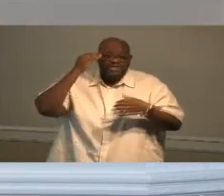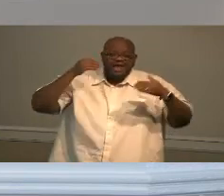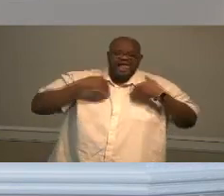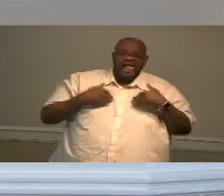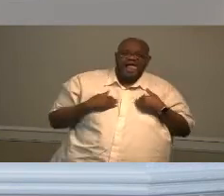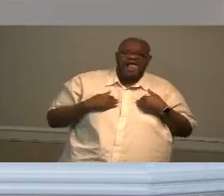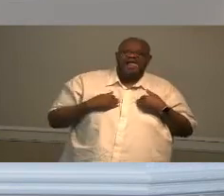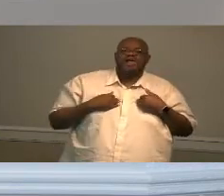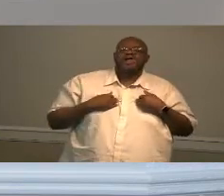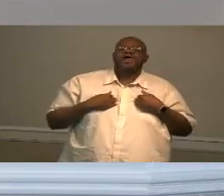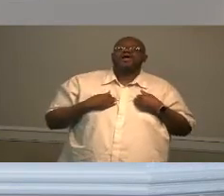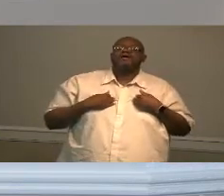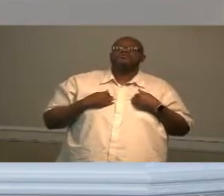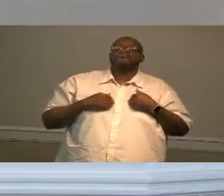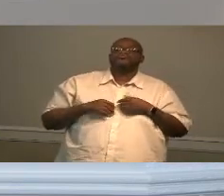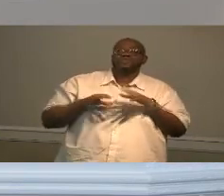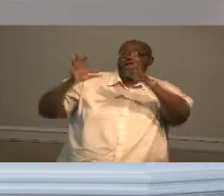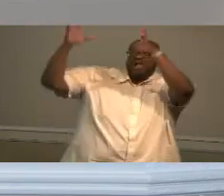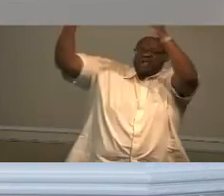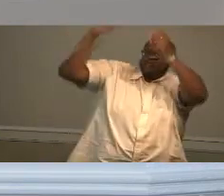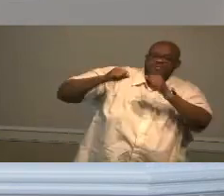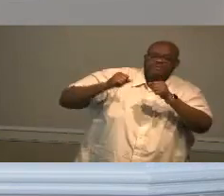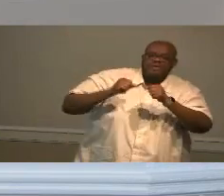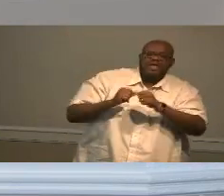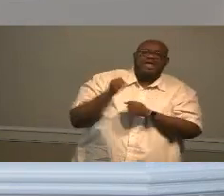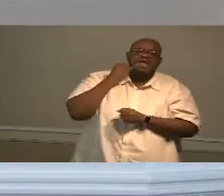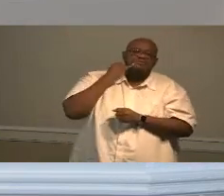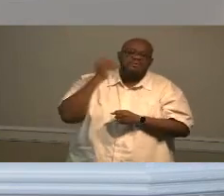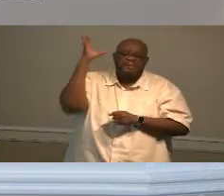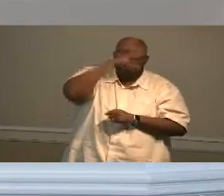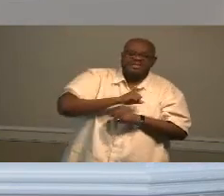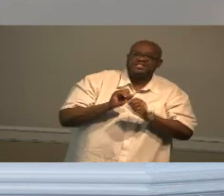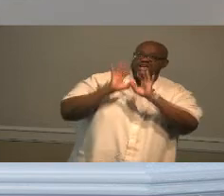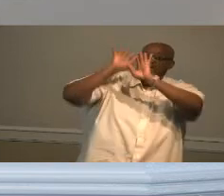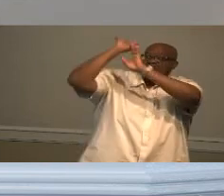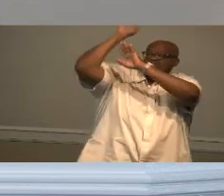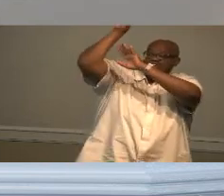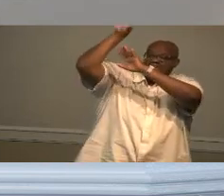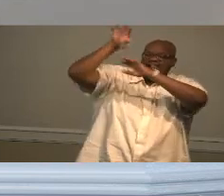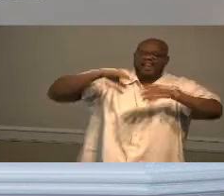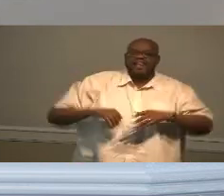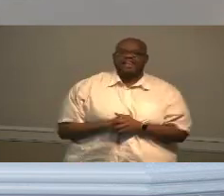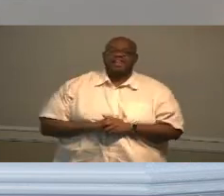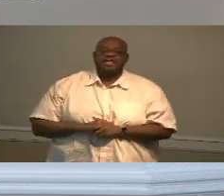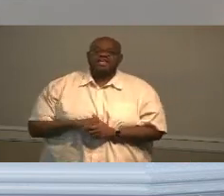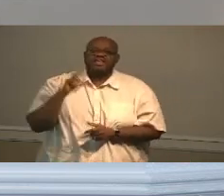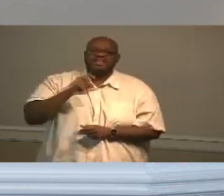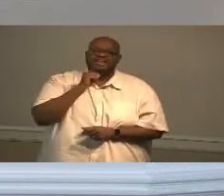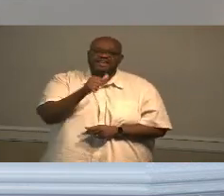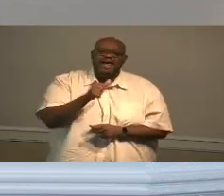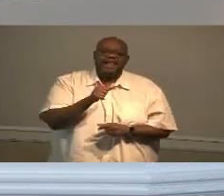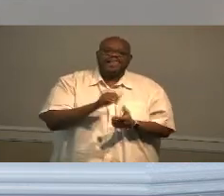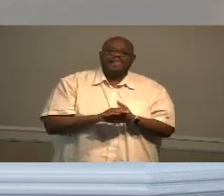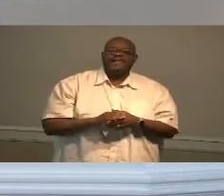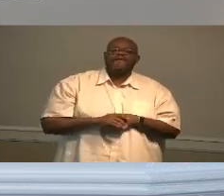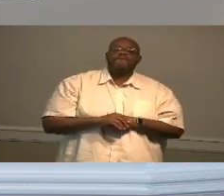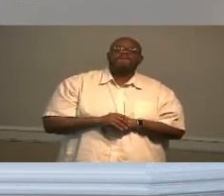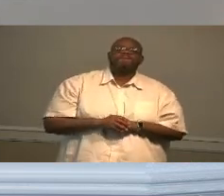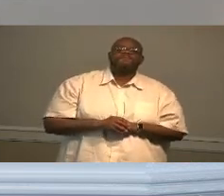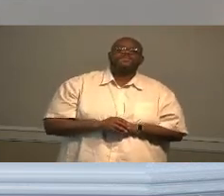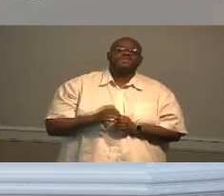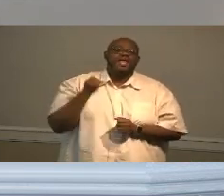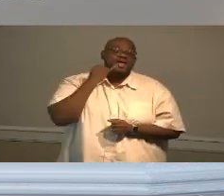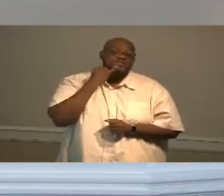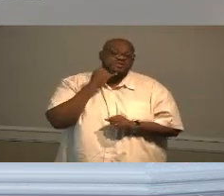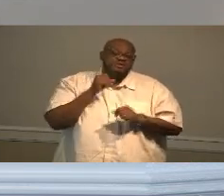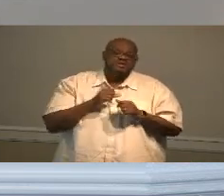occur because a shot somewhere has been missed. There's no need for a rebound unless something has been missed.